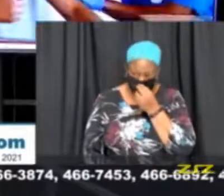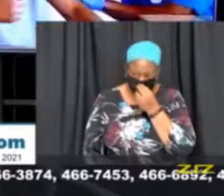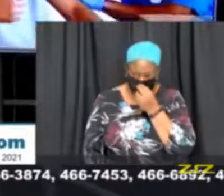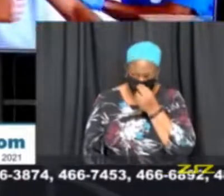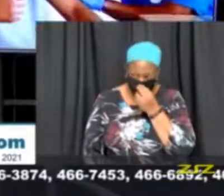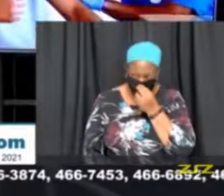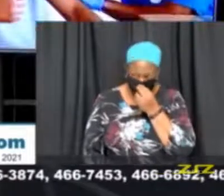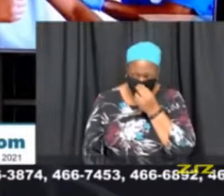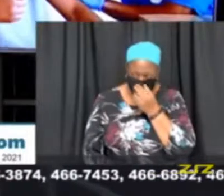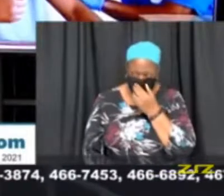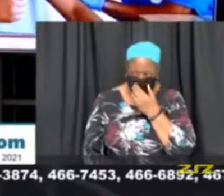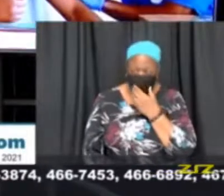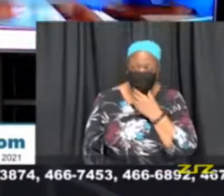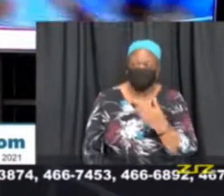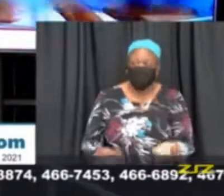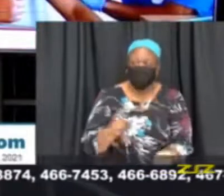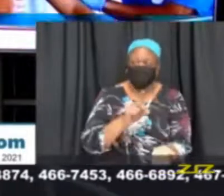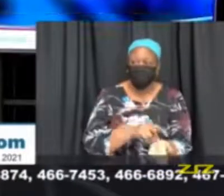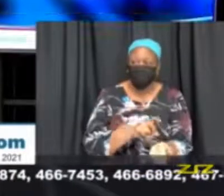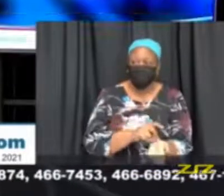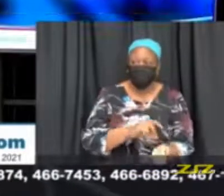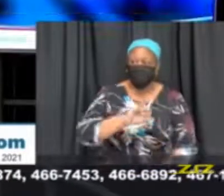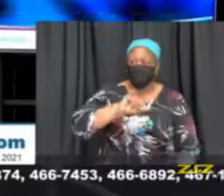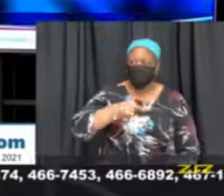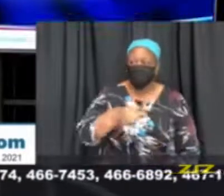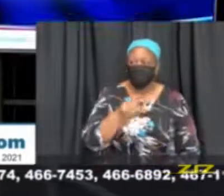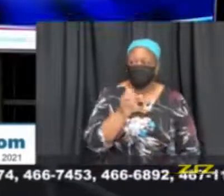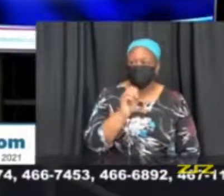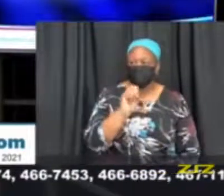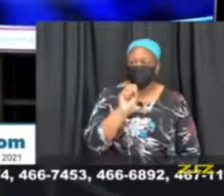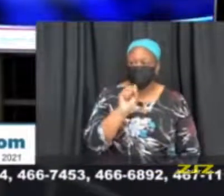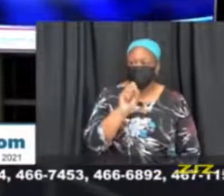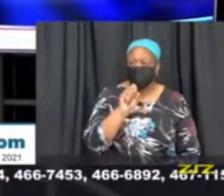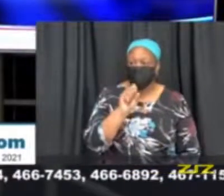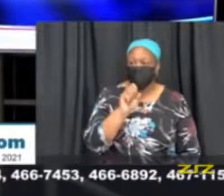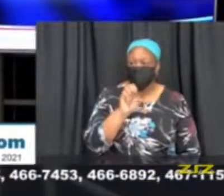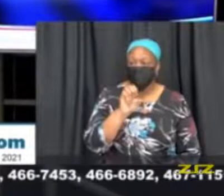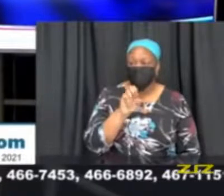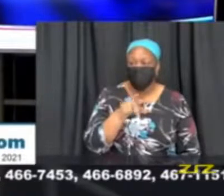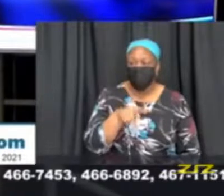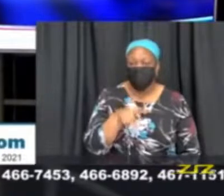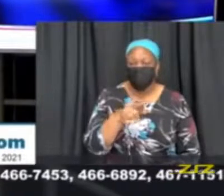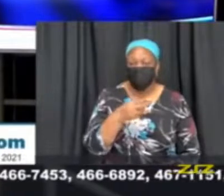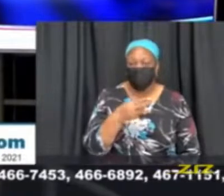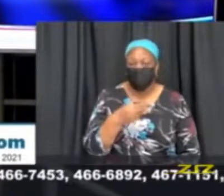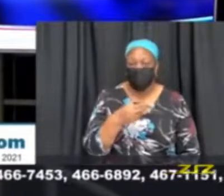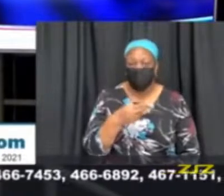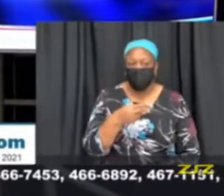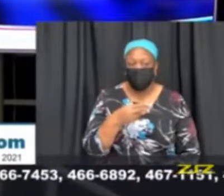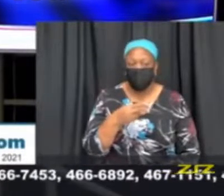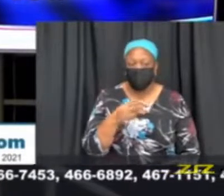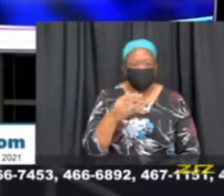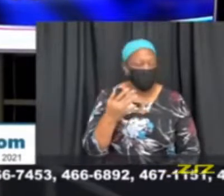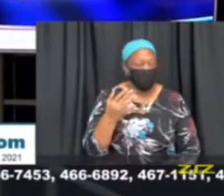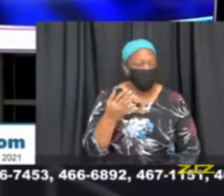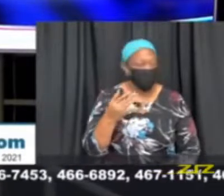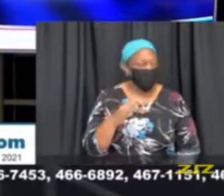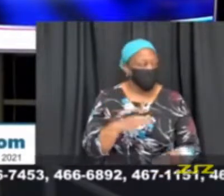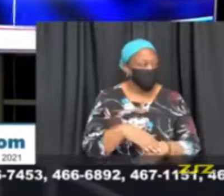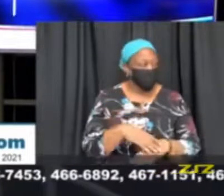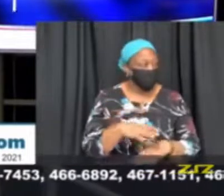Dr. Joseph is holding on for questions. If anyone in the